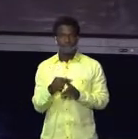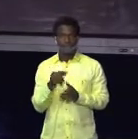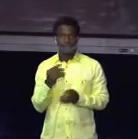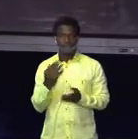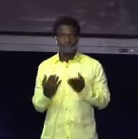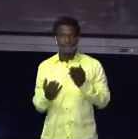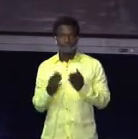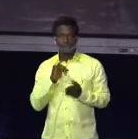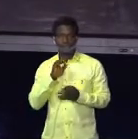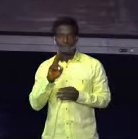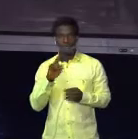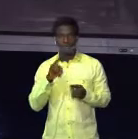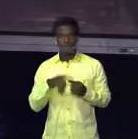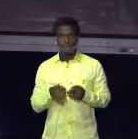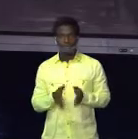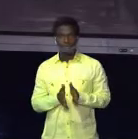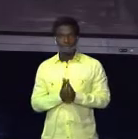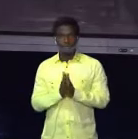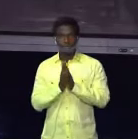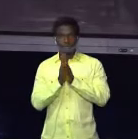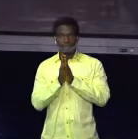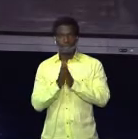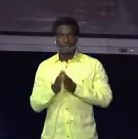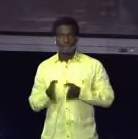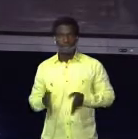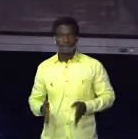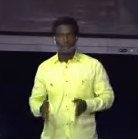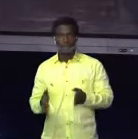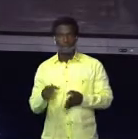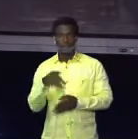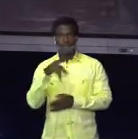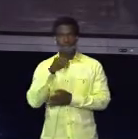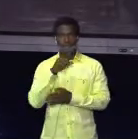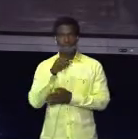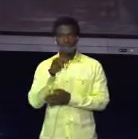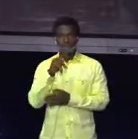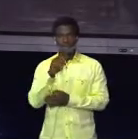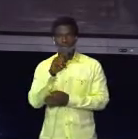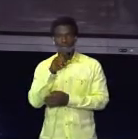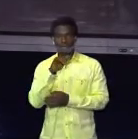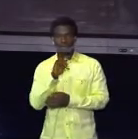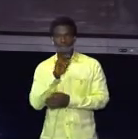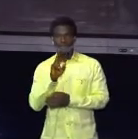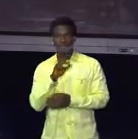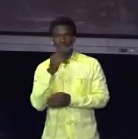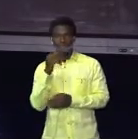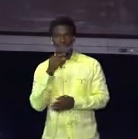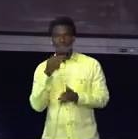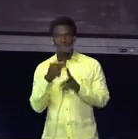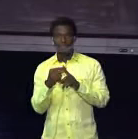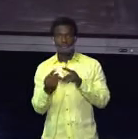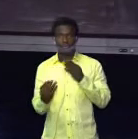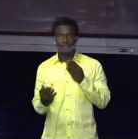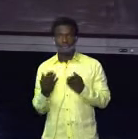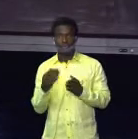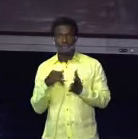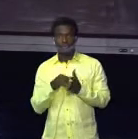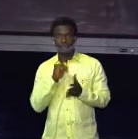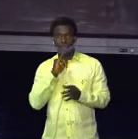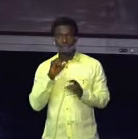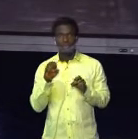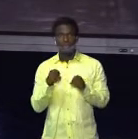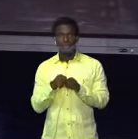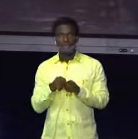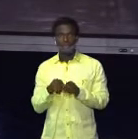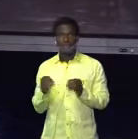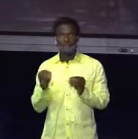ask permission politely. When you want to ask for permission politely, you use the word may.